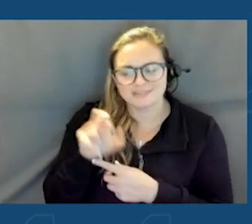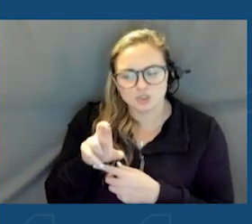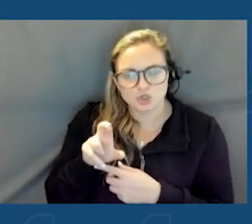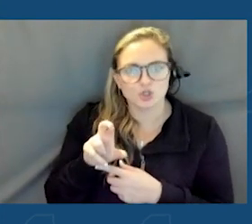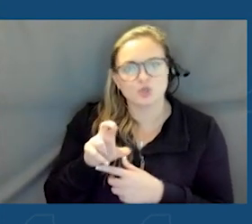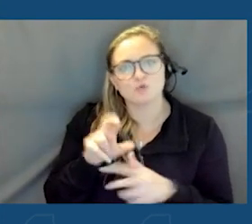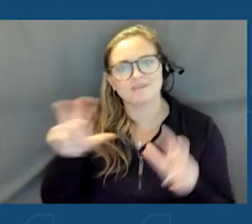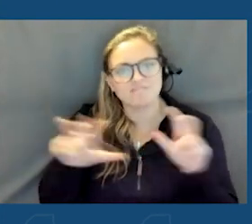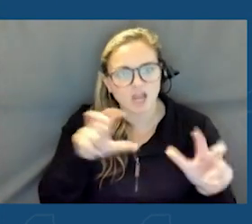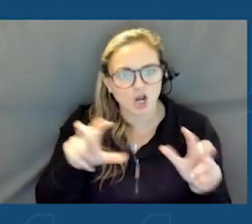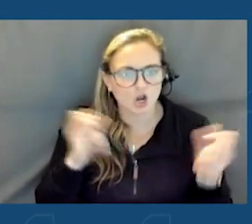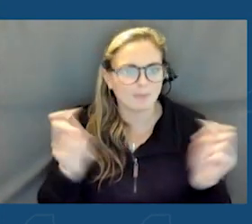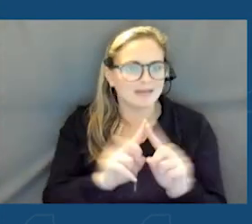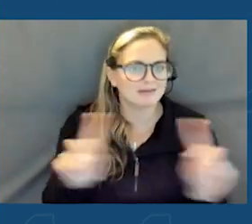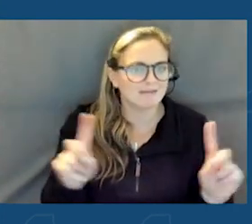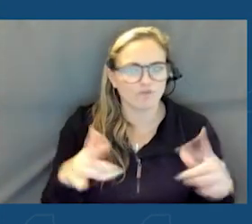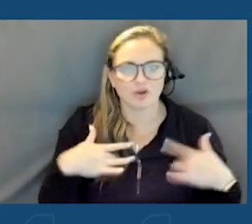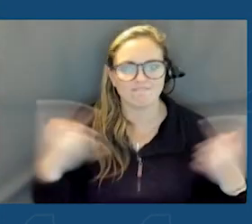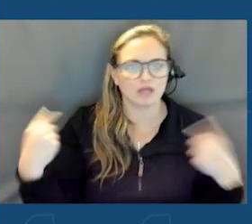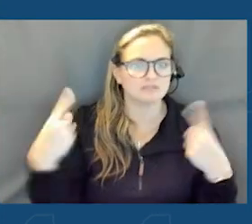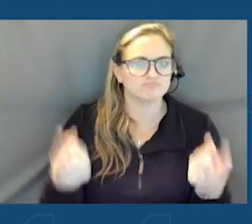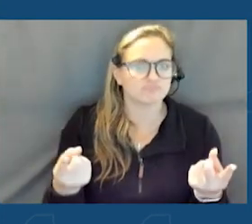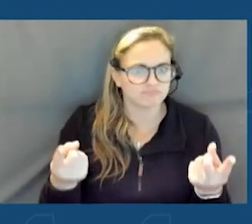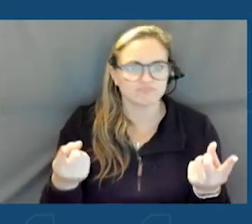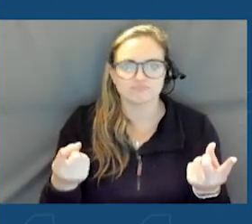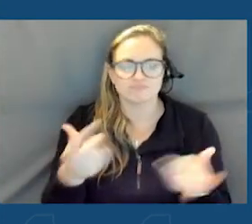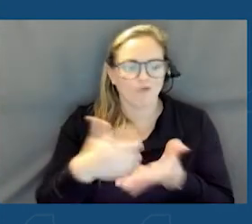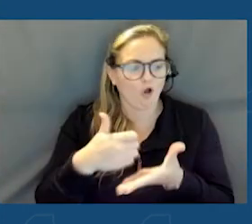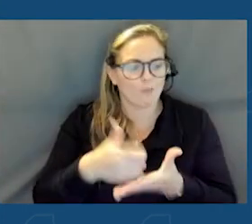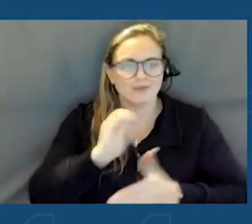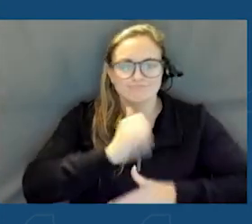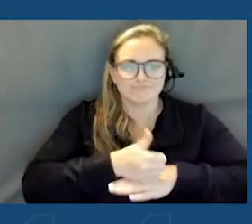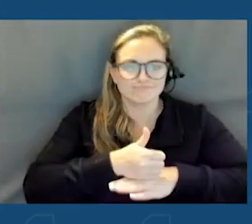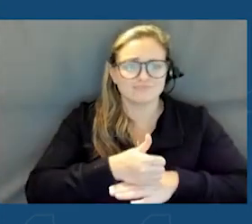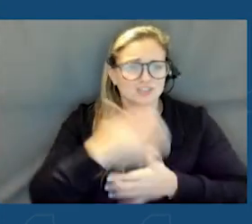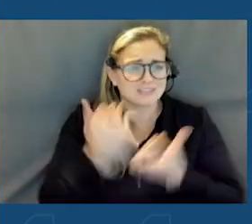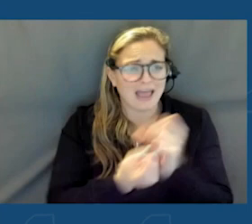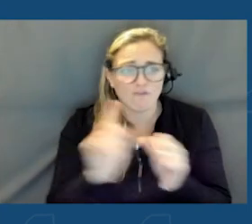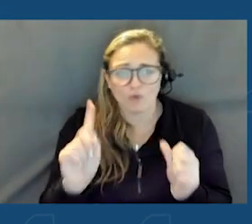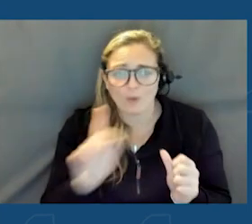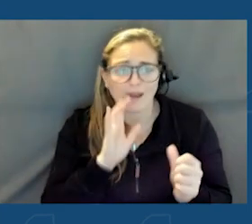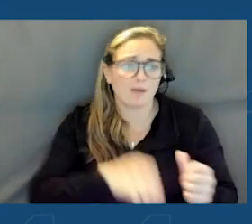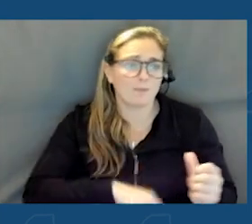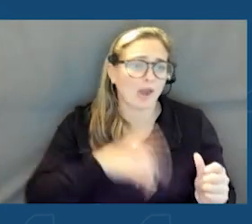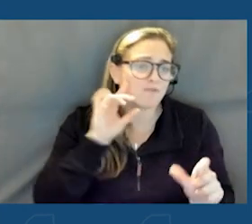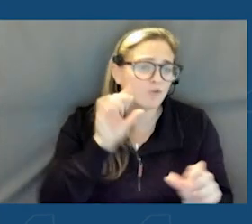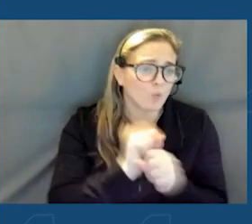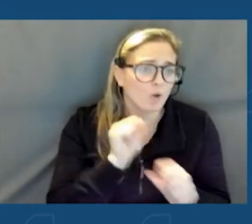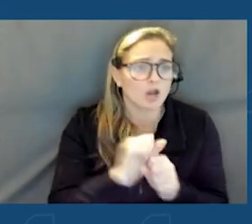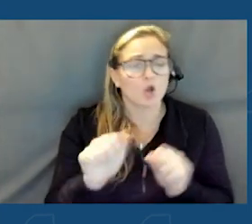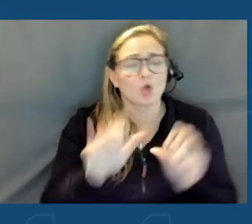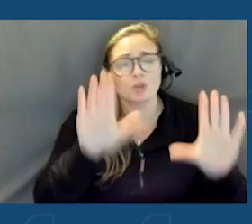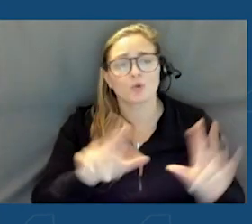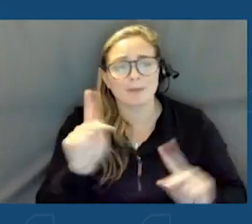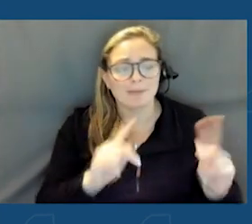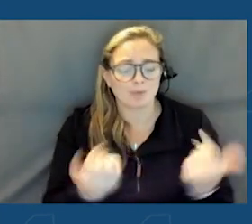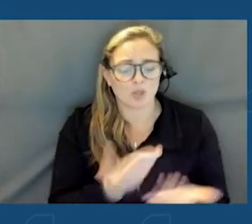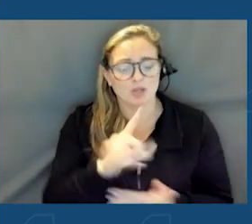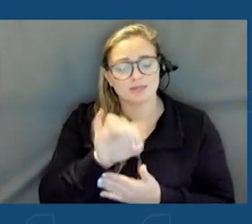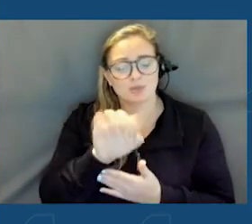many events, and I want to thank her for helping make this happen. She is everywhere, and I'm so proud of the work she does and all the great people at the DOT, so thank